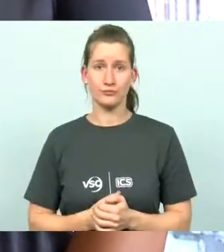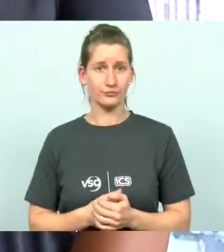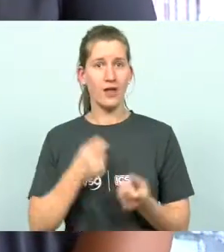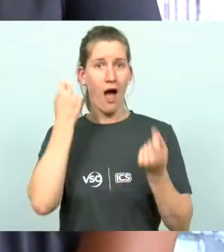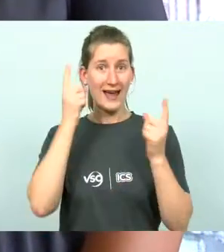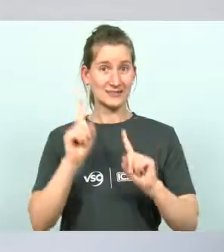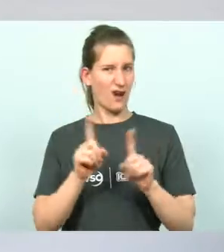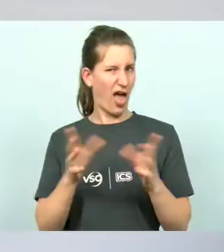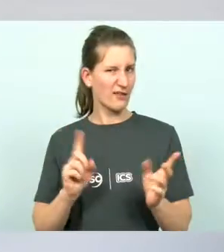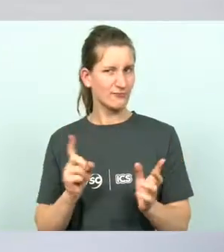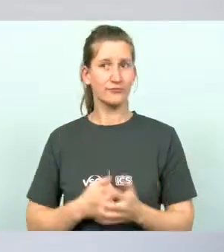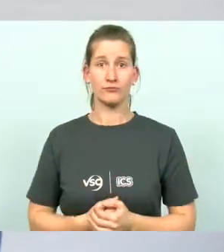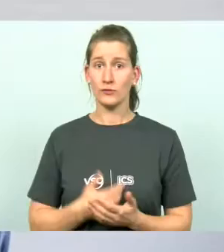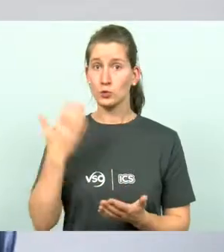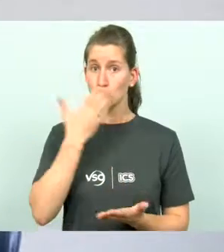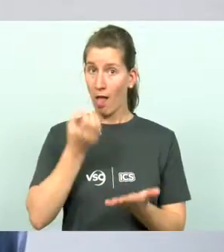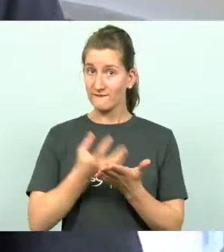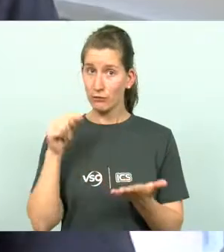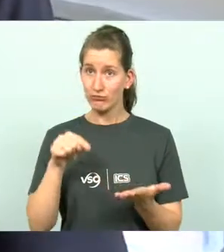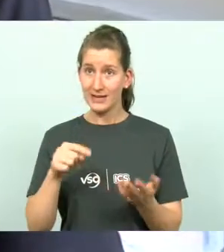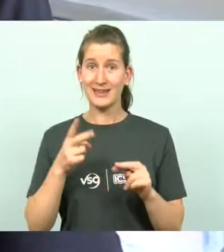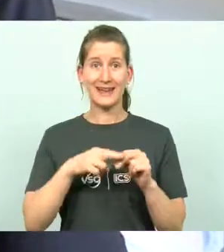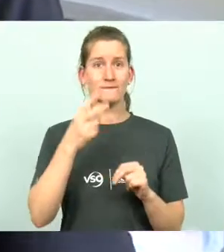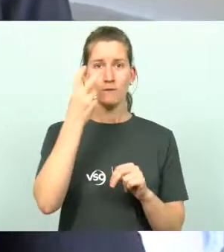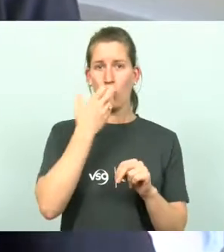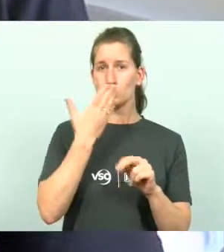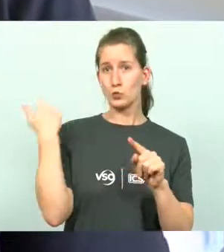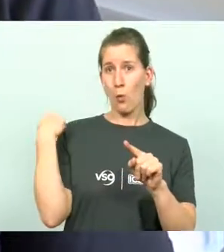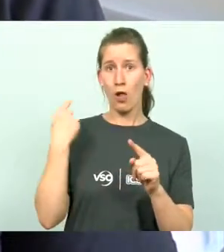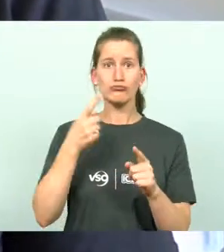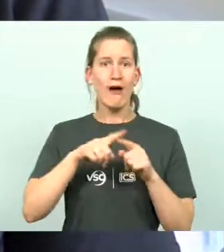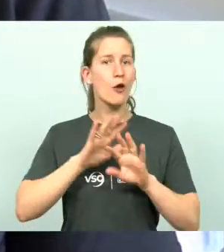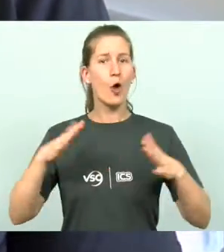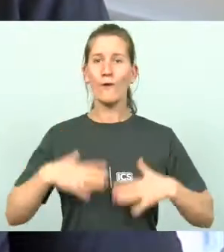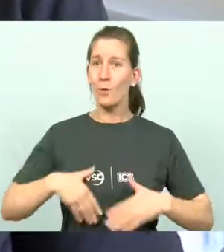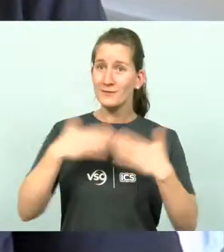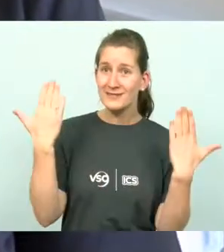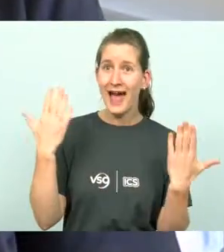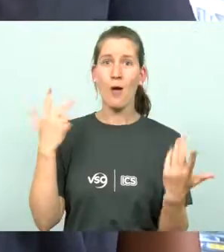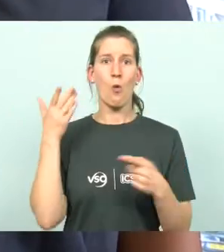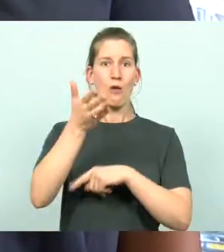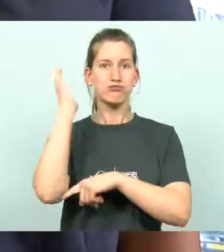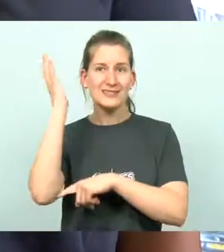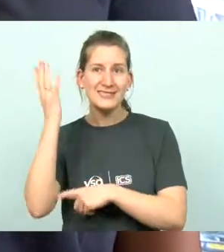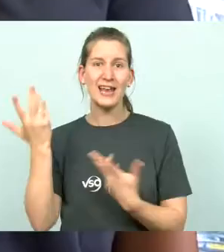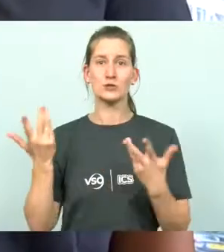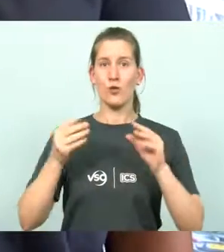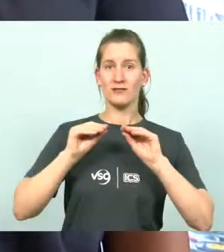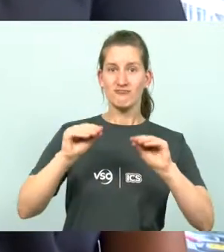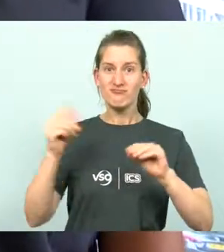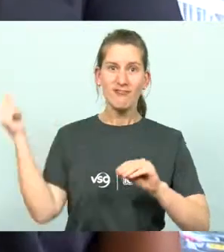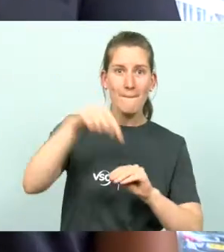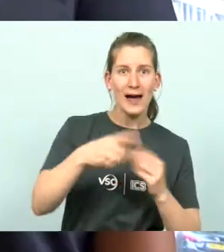some suggestions. School fundraising. If you can get your old school to do a non-uniform day for you by offering to do an assembly or take a lesson when you get back